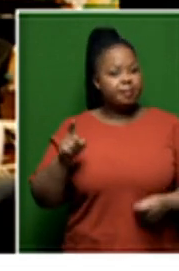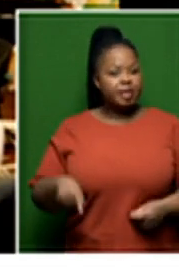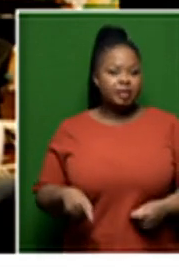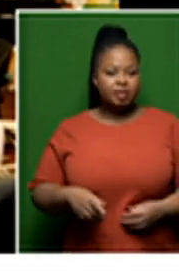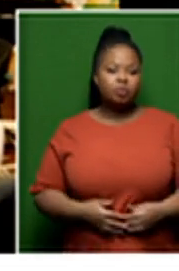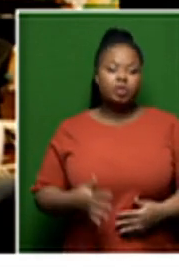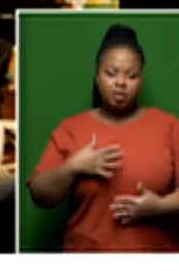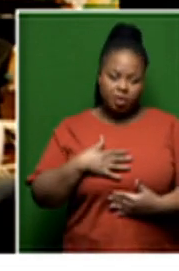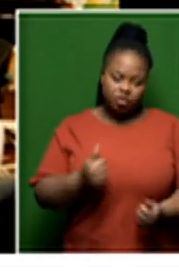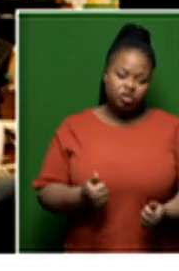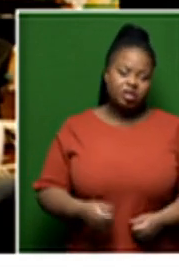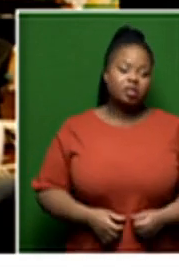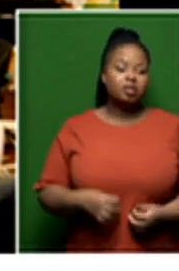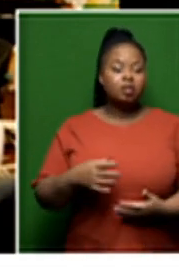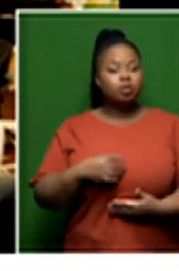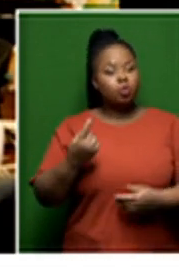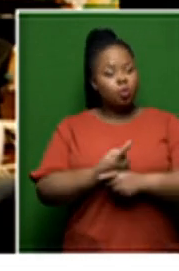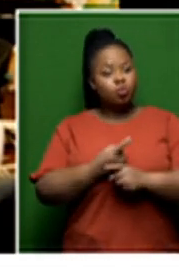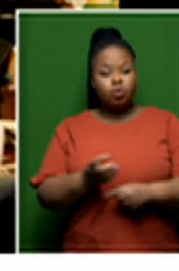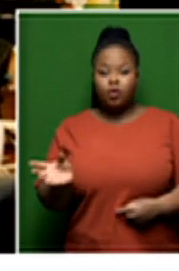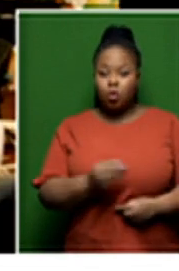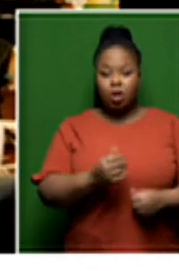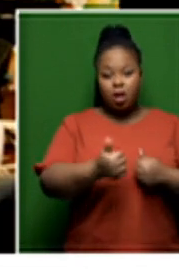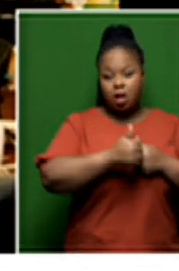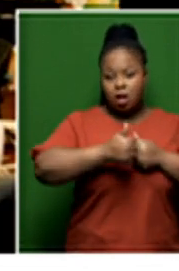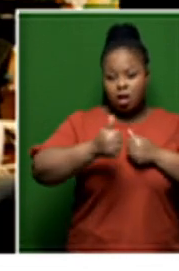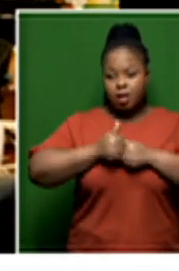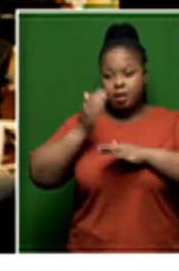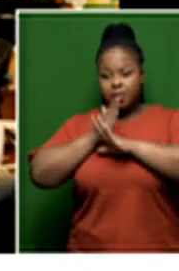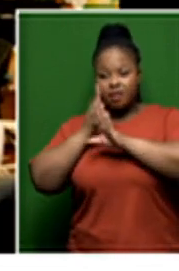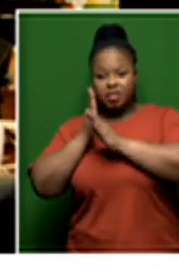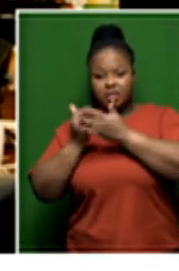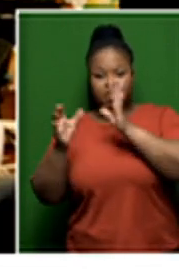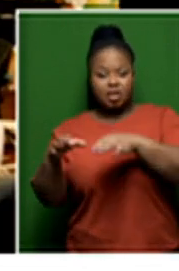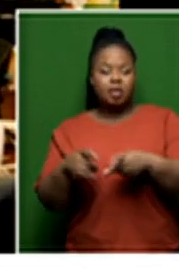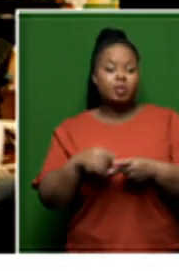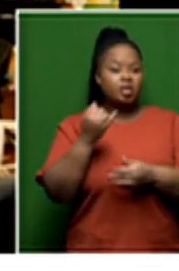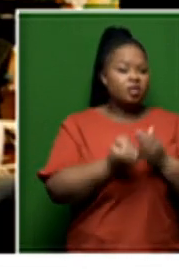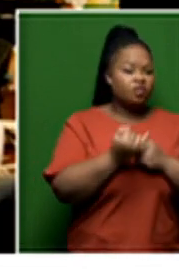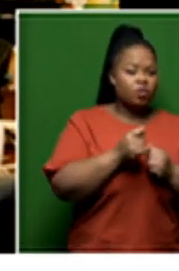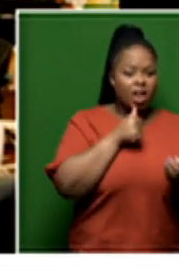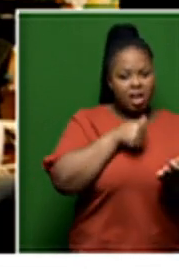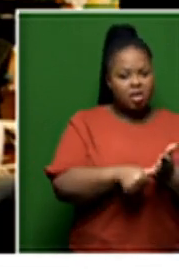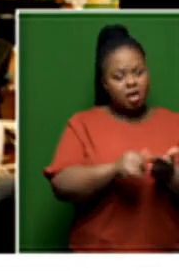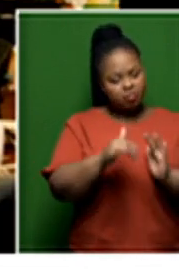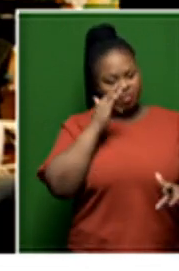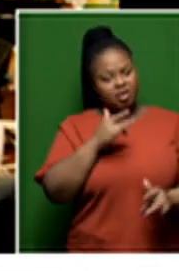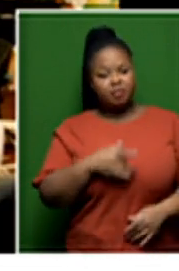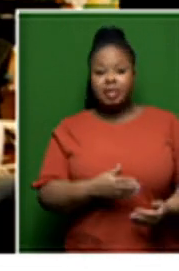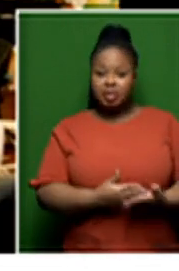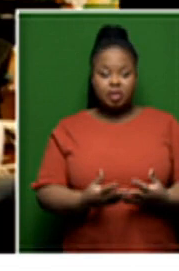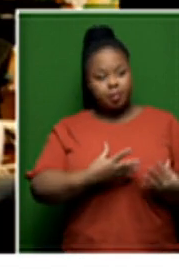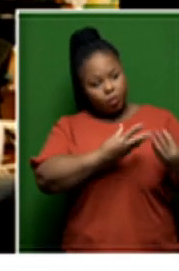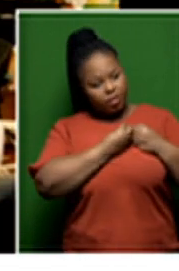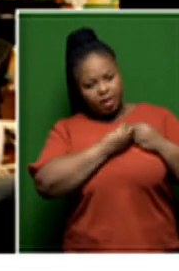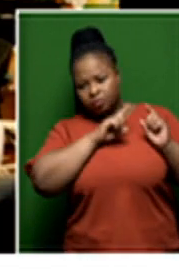we appreciate the contribution of our partners in the private sector, the individuals that write to us every day. Some come with us